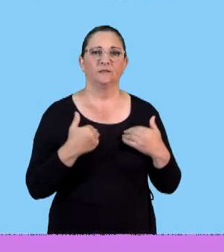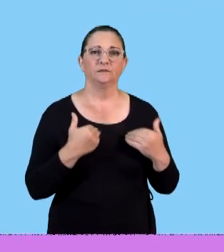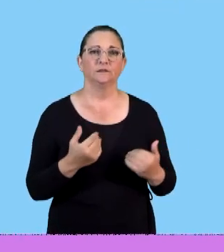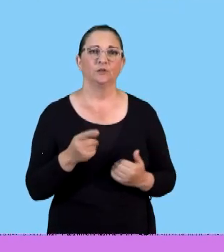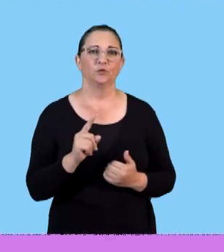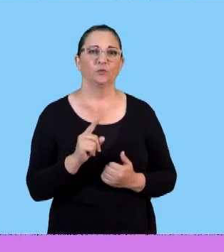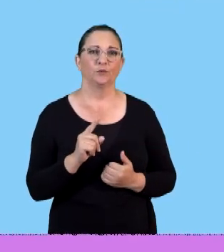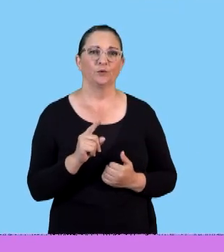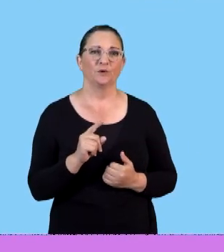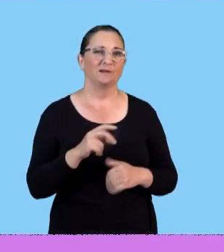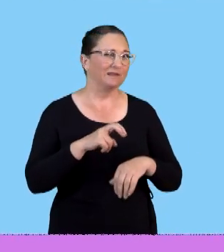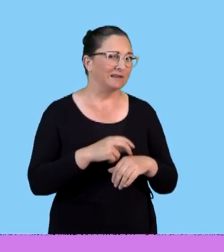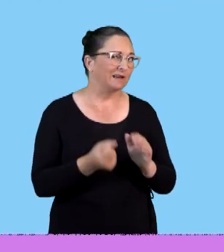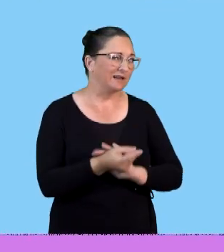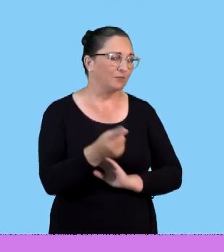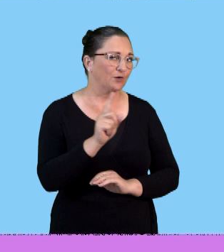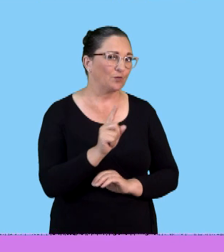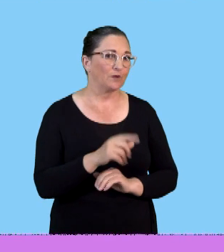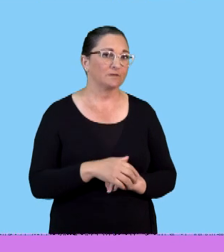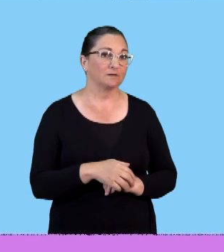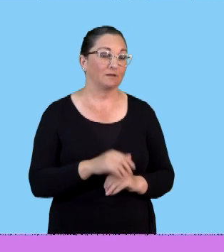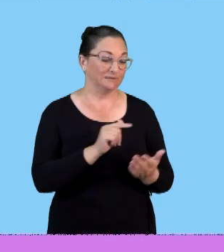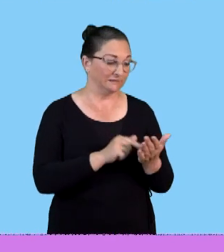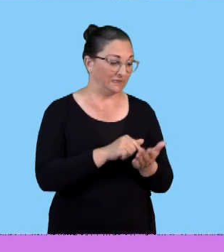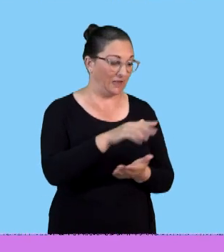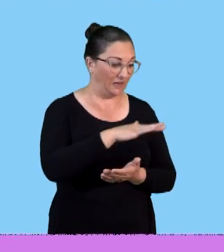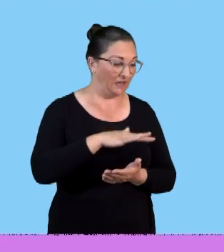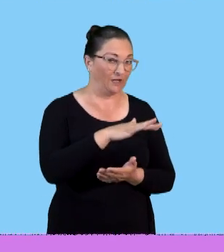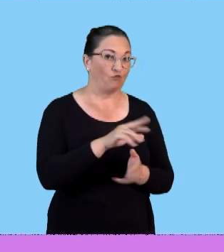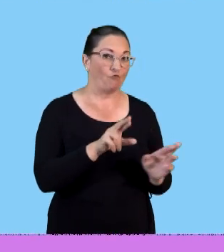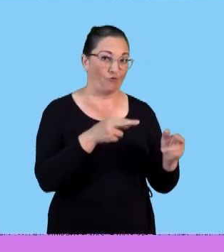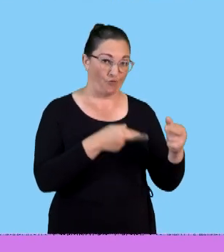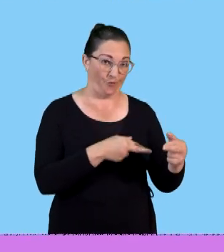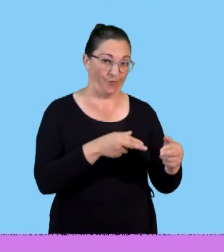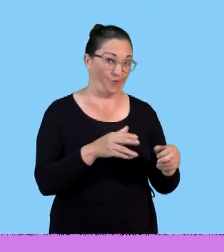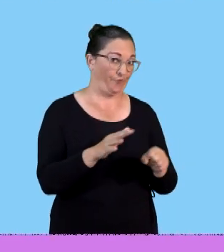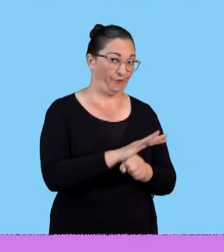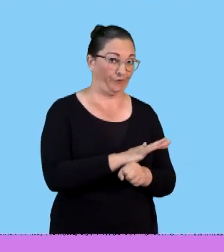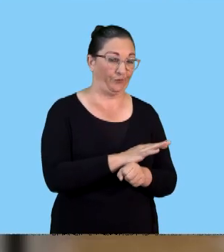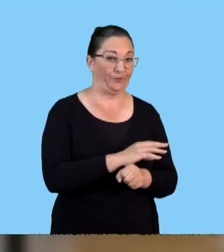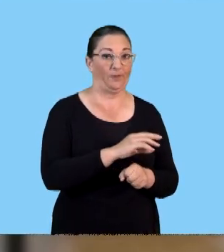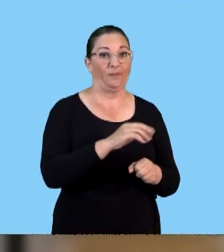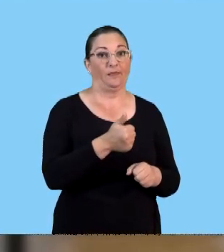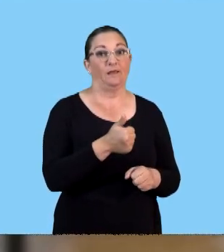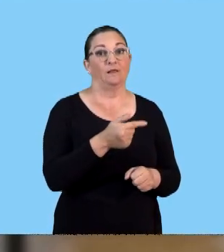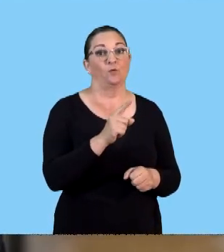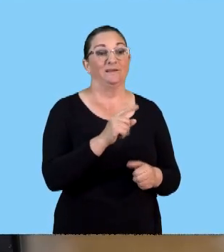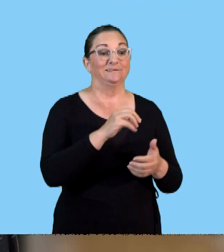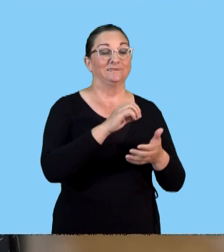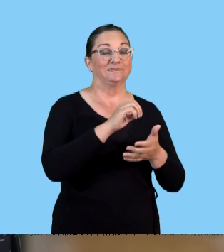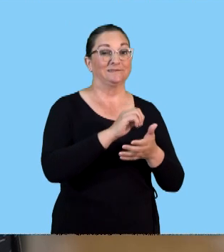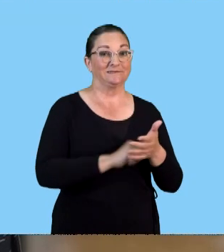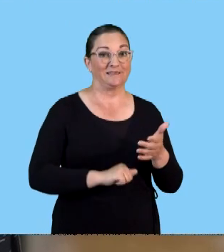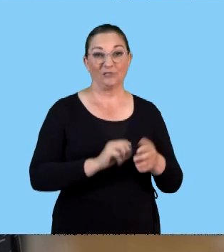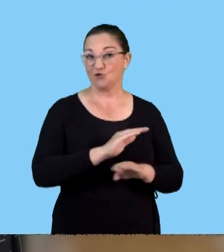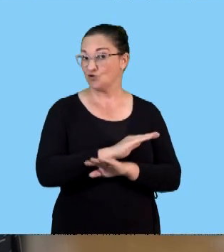off, let us understand what needs to happen. So I'll calculate the area of the room, the entire room, then I'll deduct the